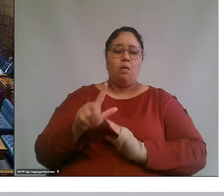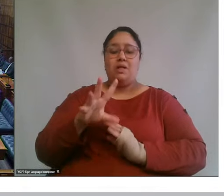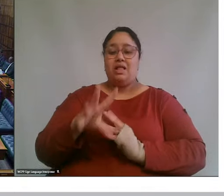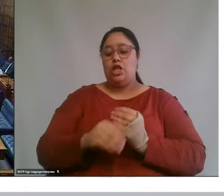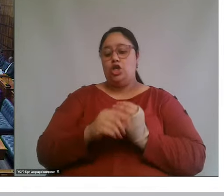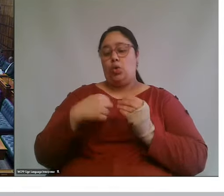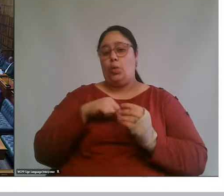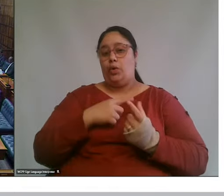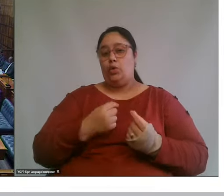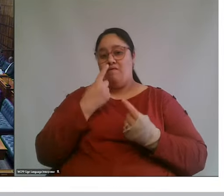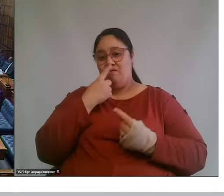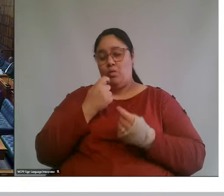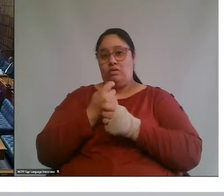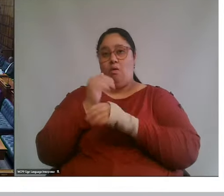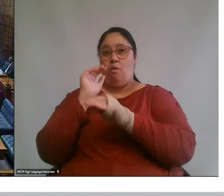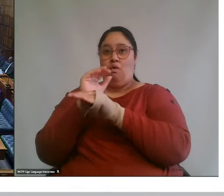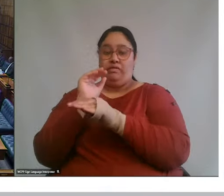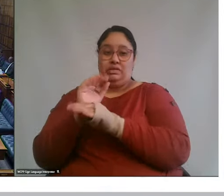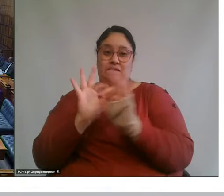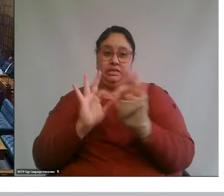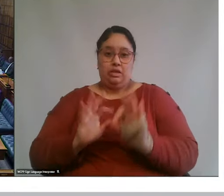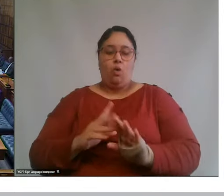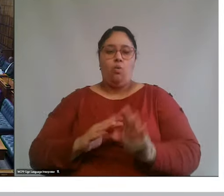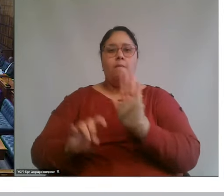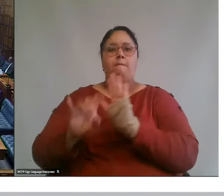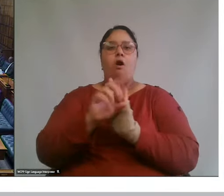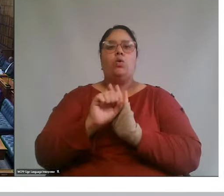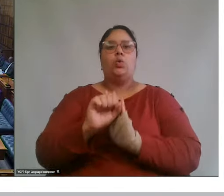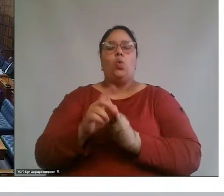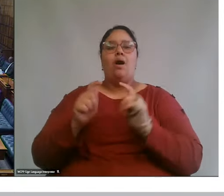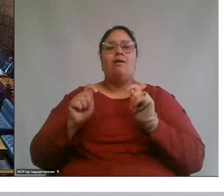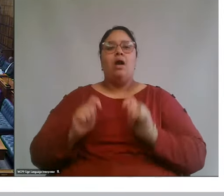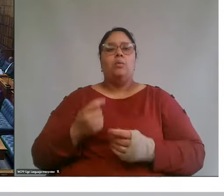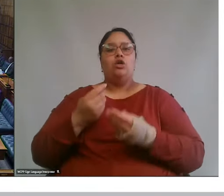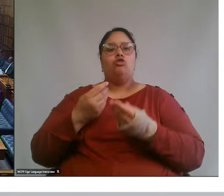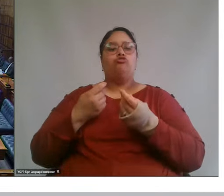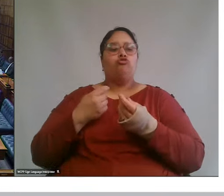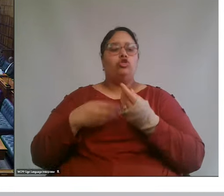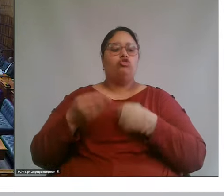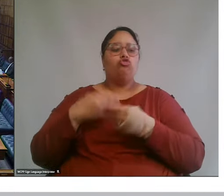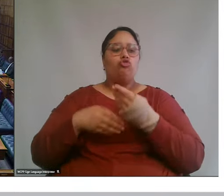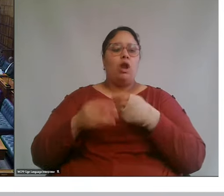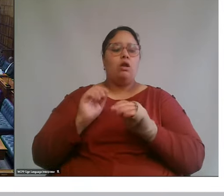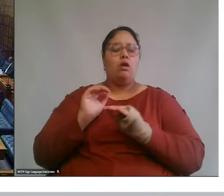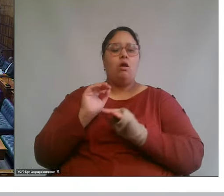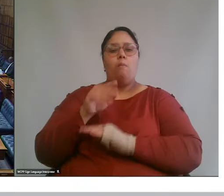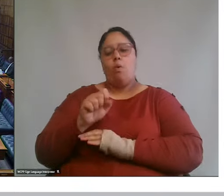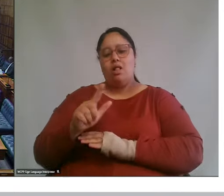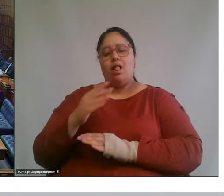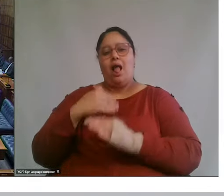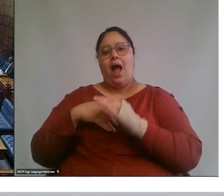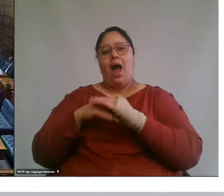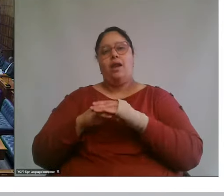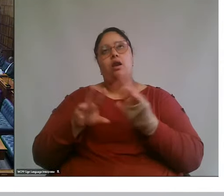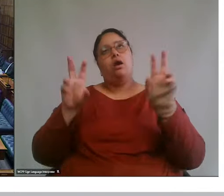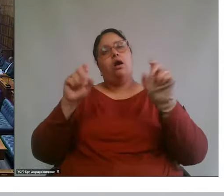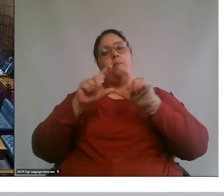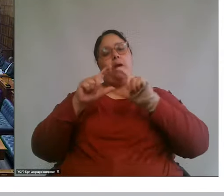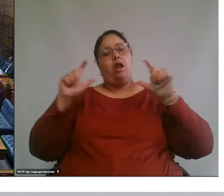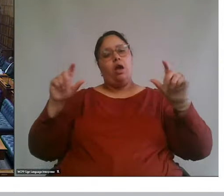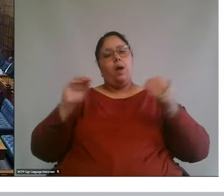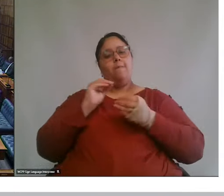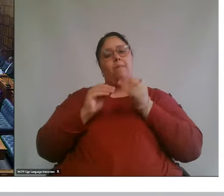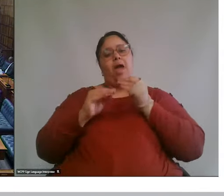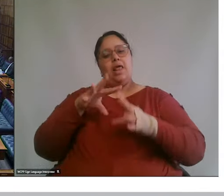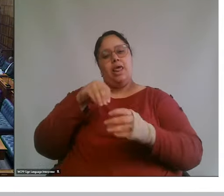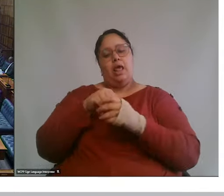exporters we Market the cap trade ex the cap trade portal under the banner of made in the cape and in